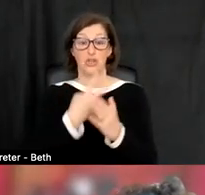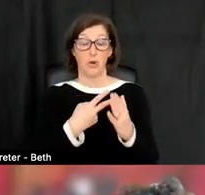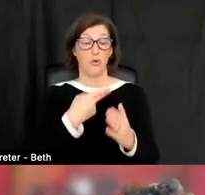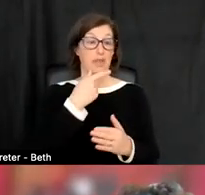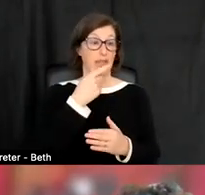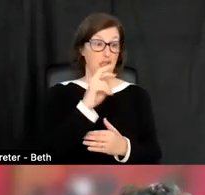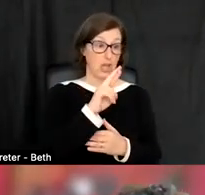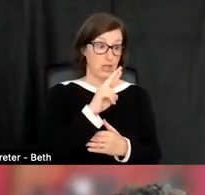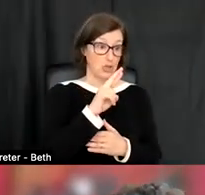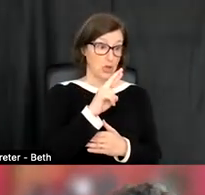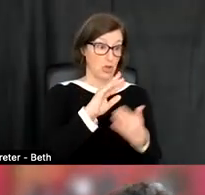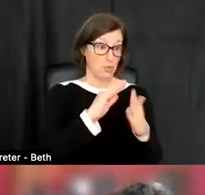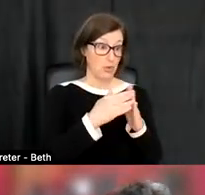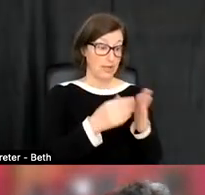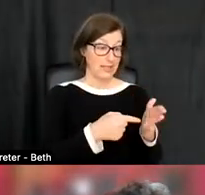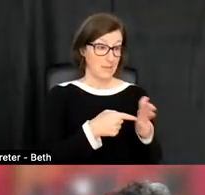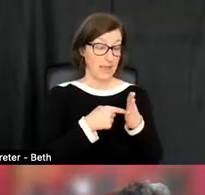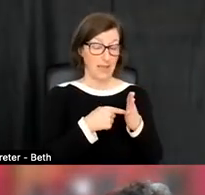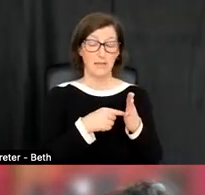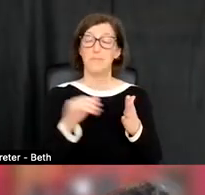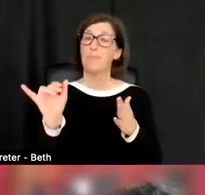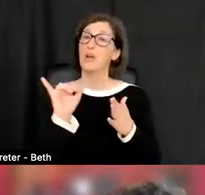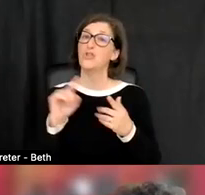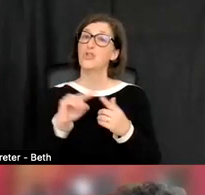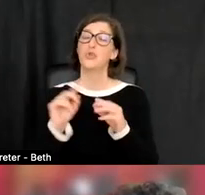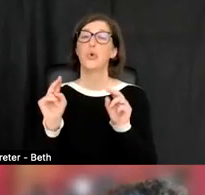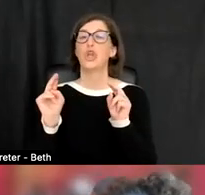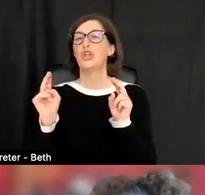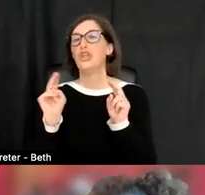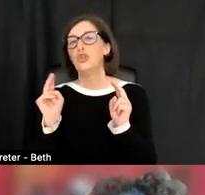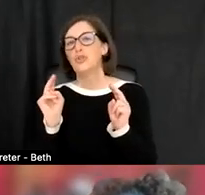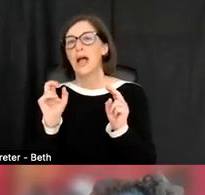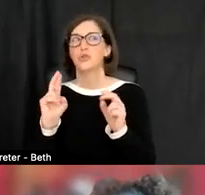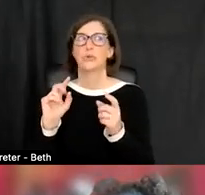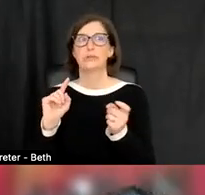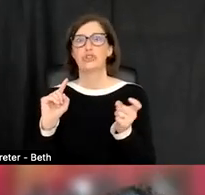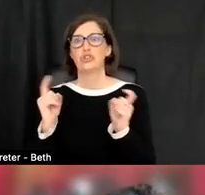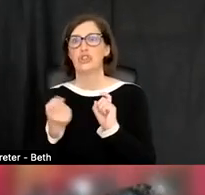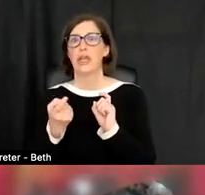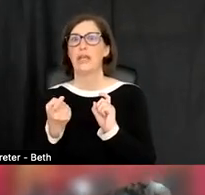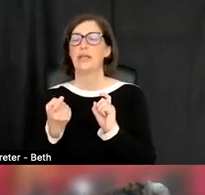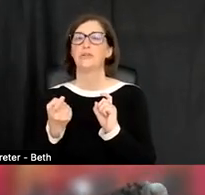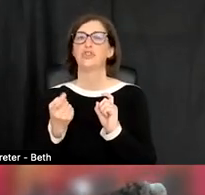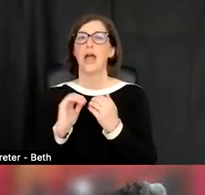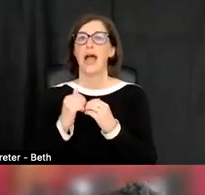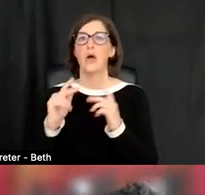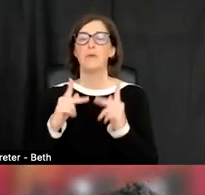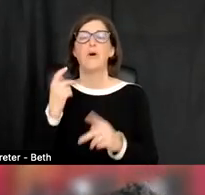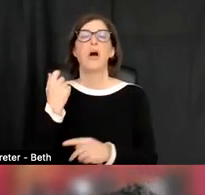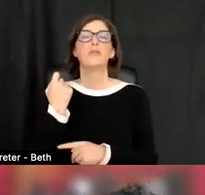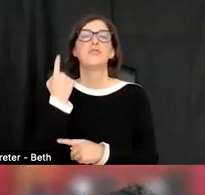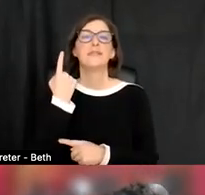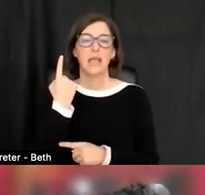community demand and also to sort of neutralize or shift or transform how people